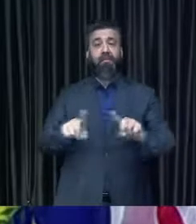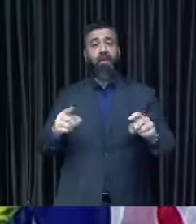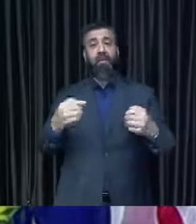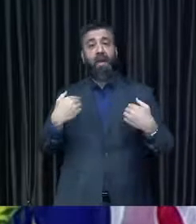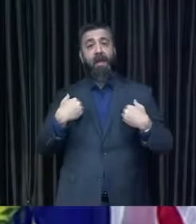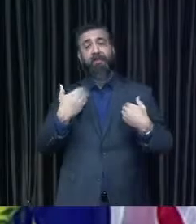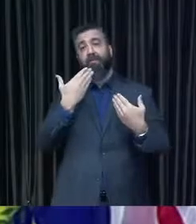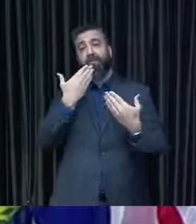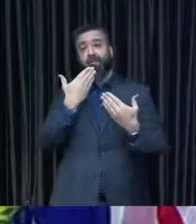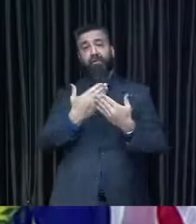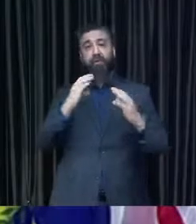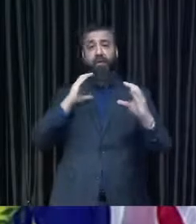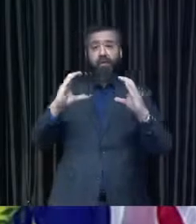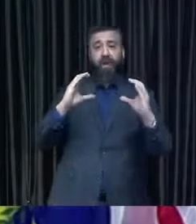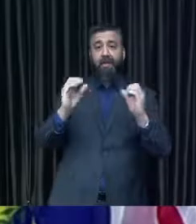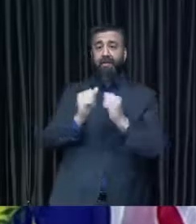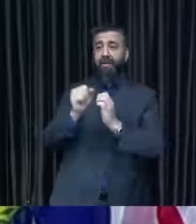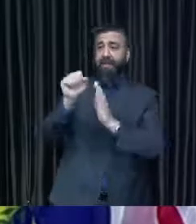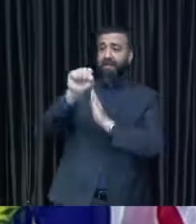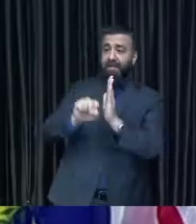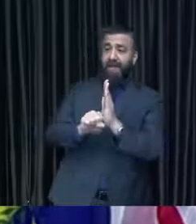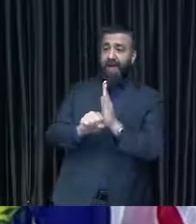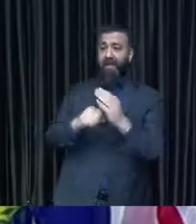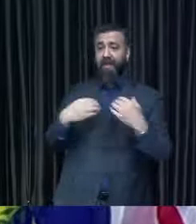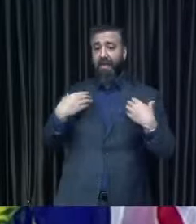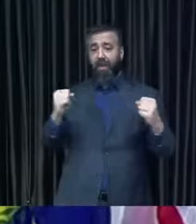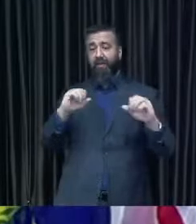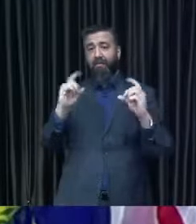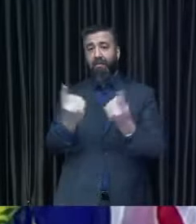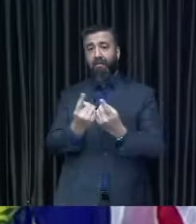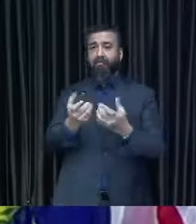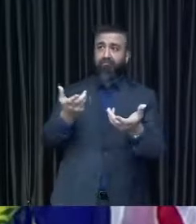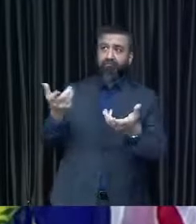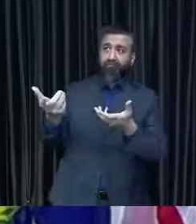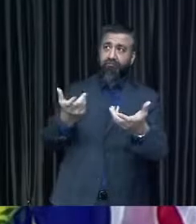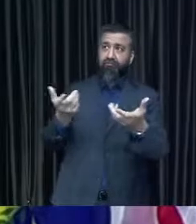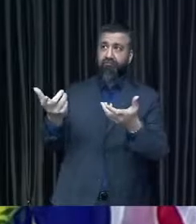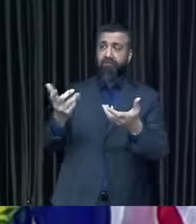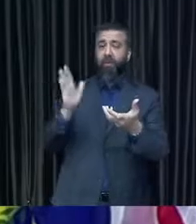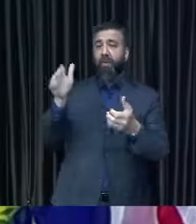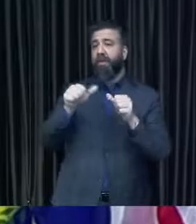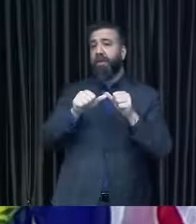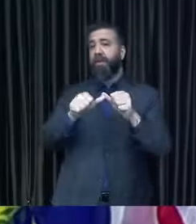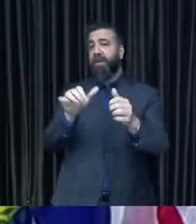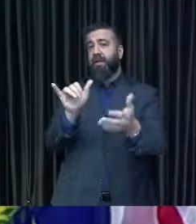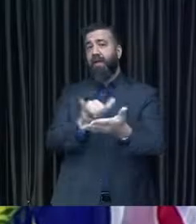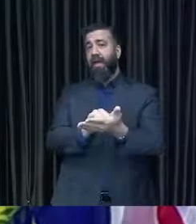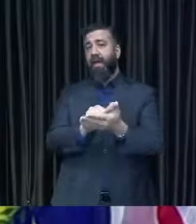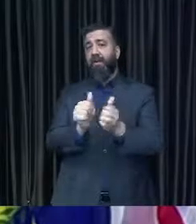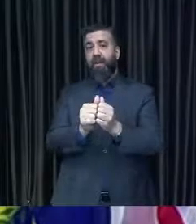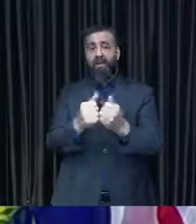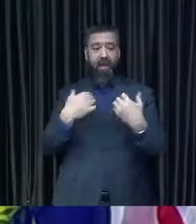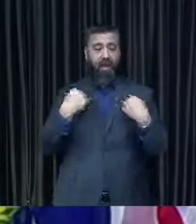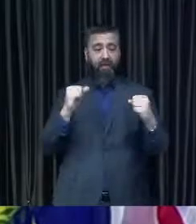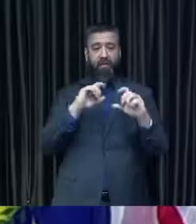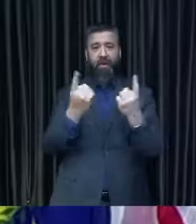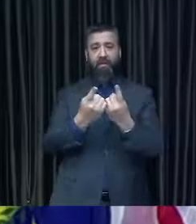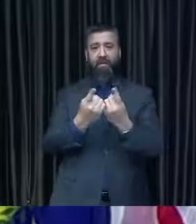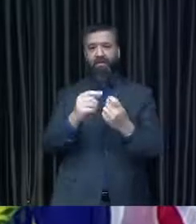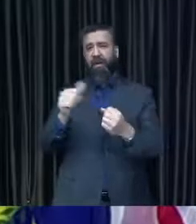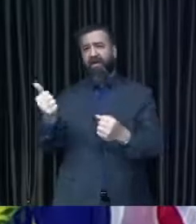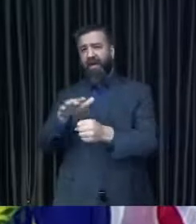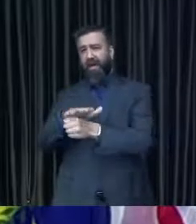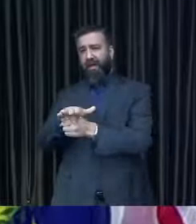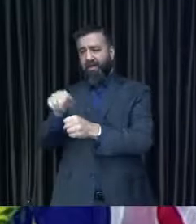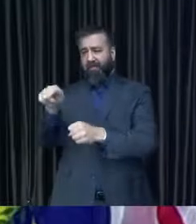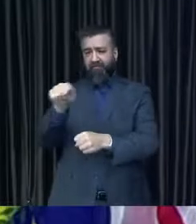health department in the state and our county department of public health, and we will continue that communication along with the regional health departments of other jurisdictions